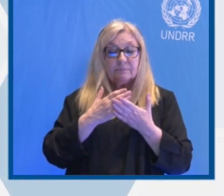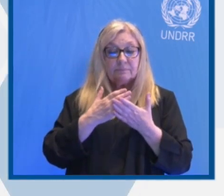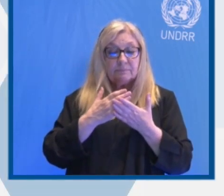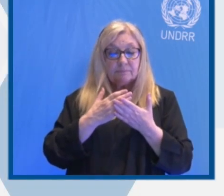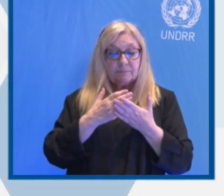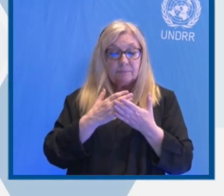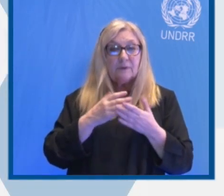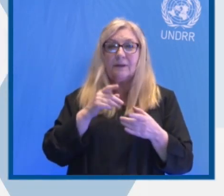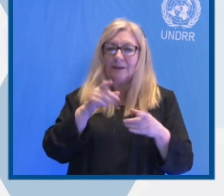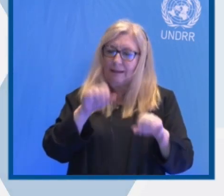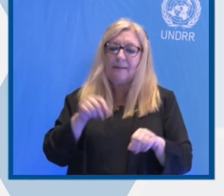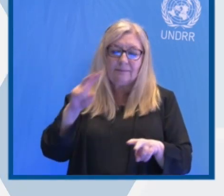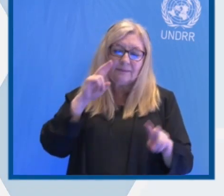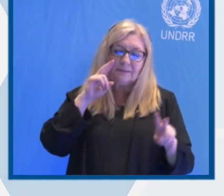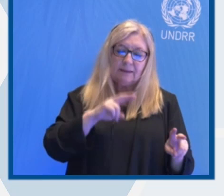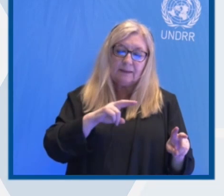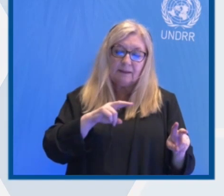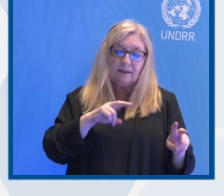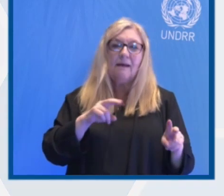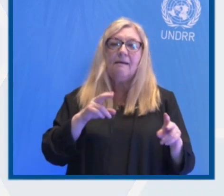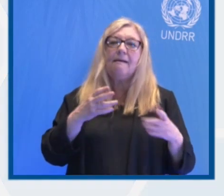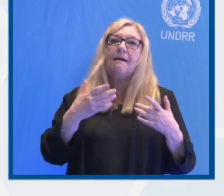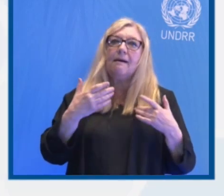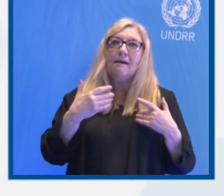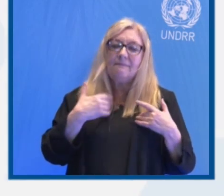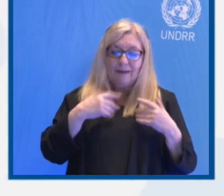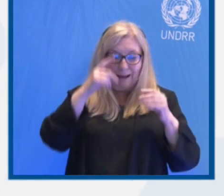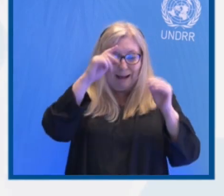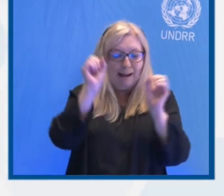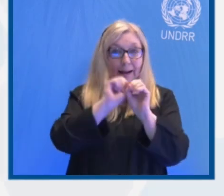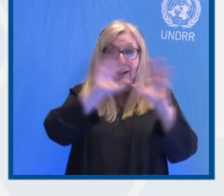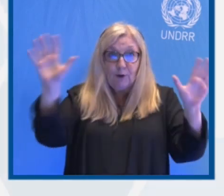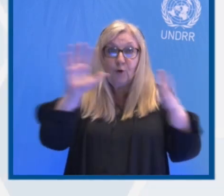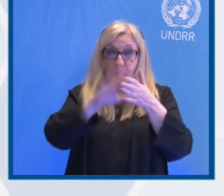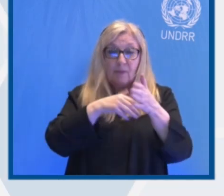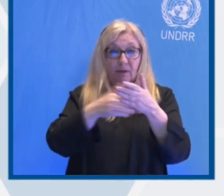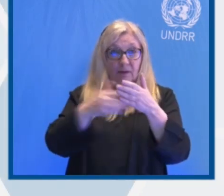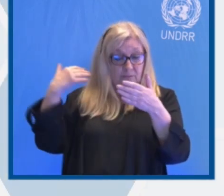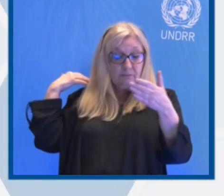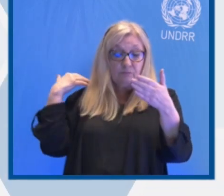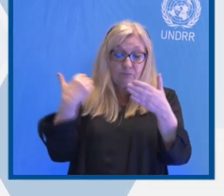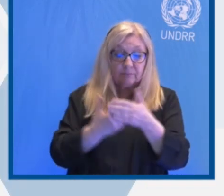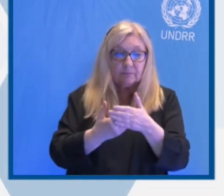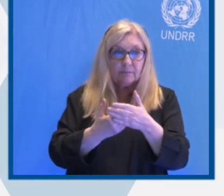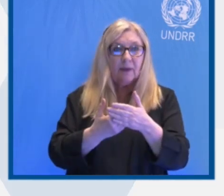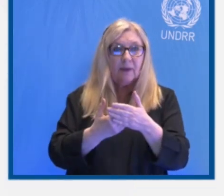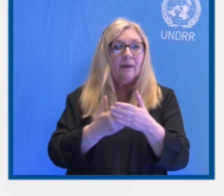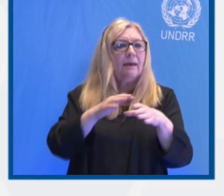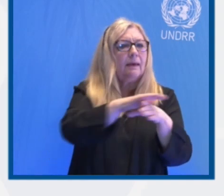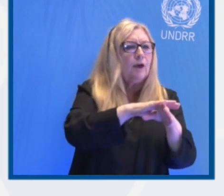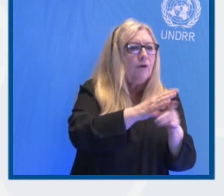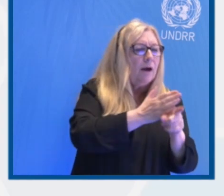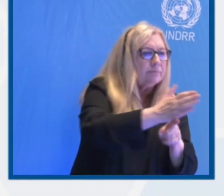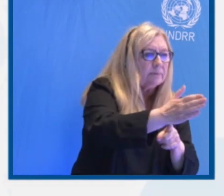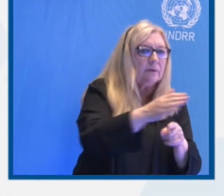areas. So unsafe areas, roads, energy projects, national network